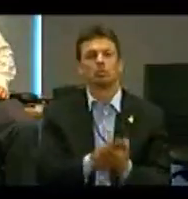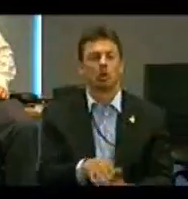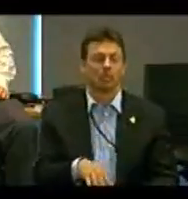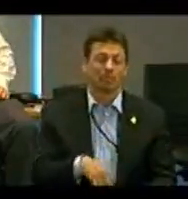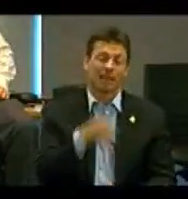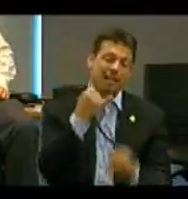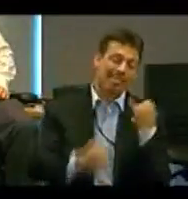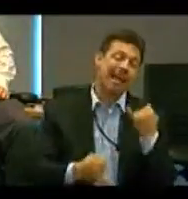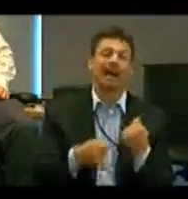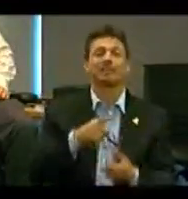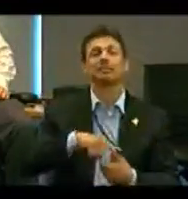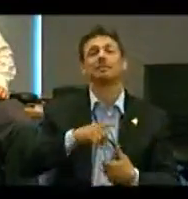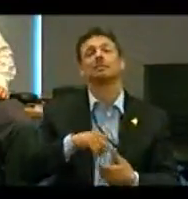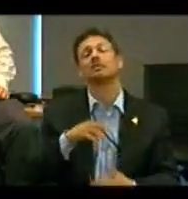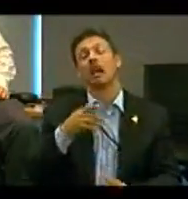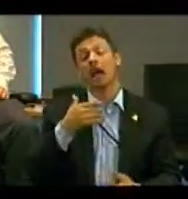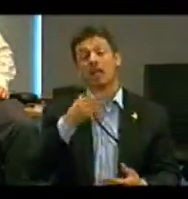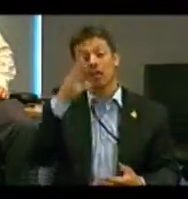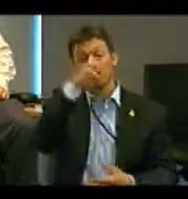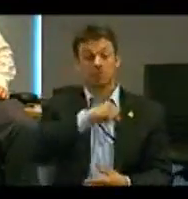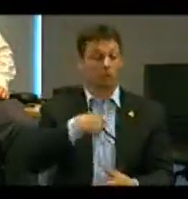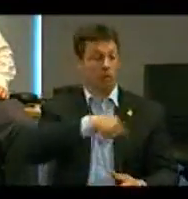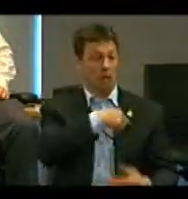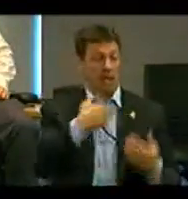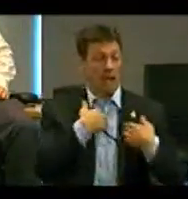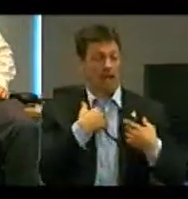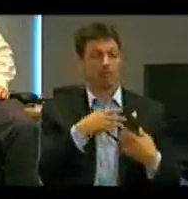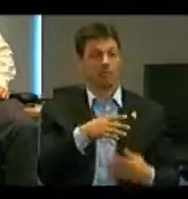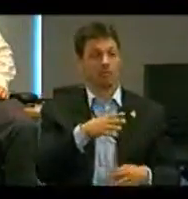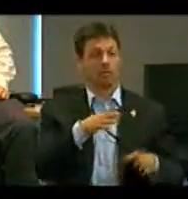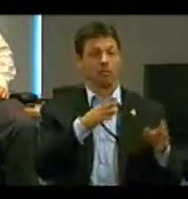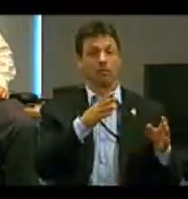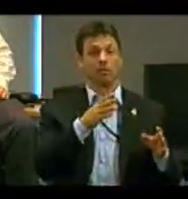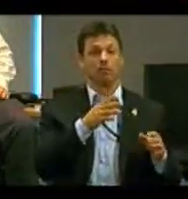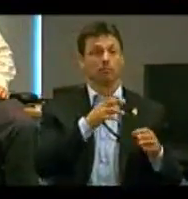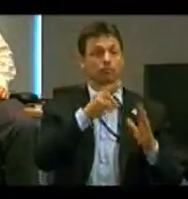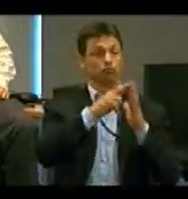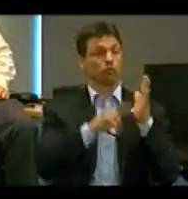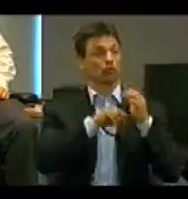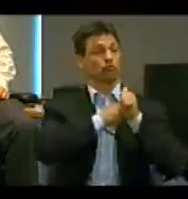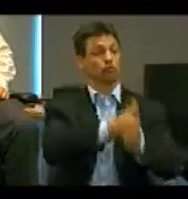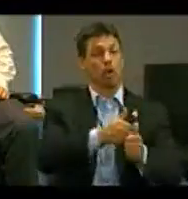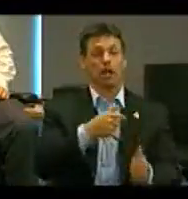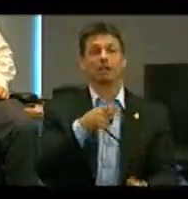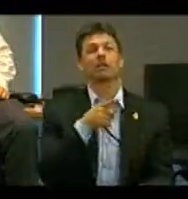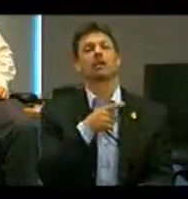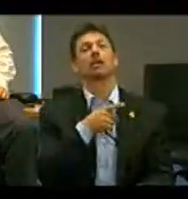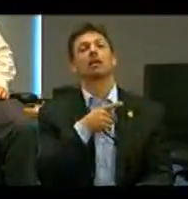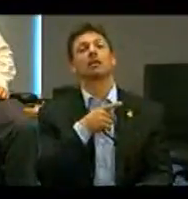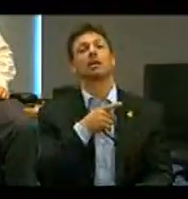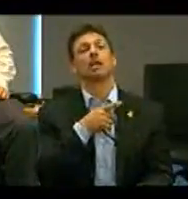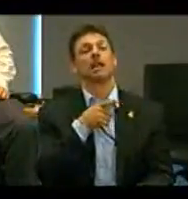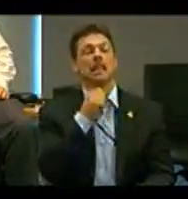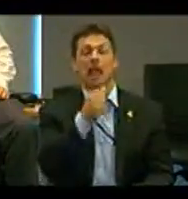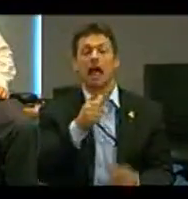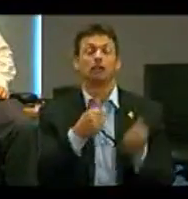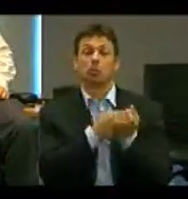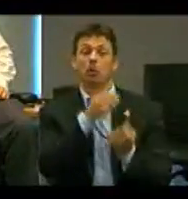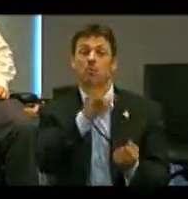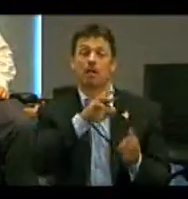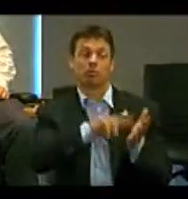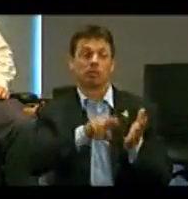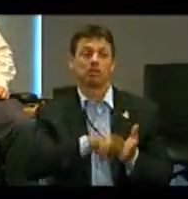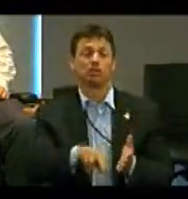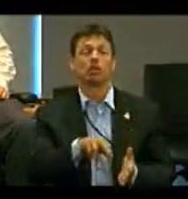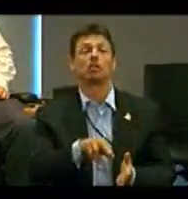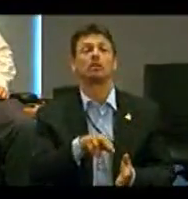this assumption that we have order when we kick out a lot of kids is not supported in the research. The study that often gets pointed